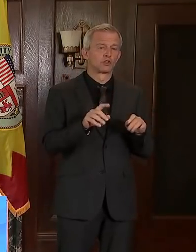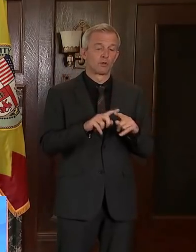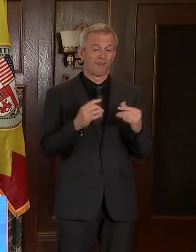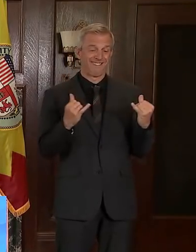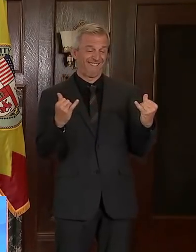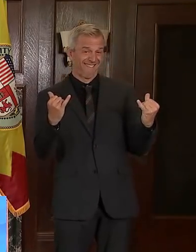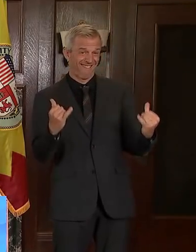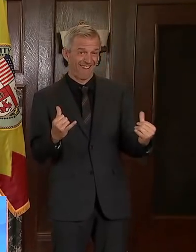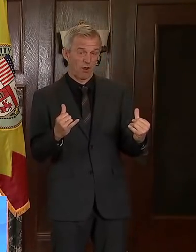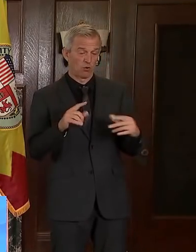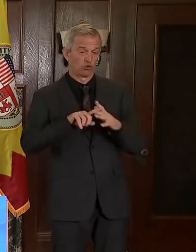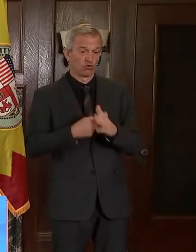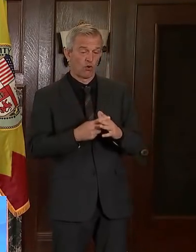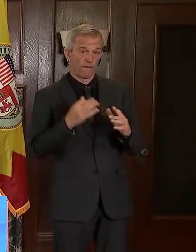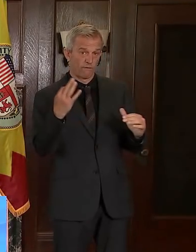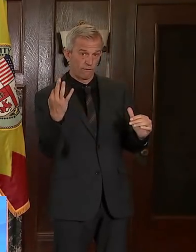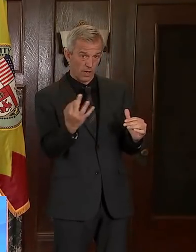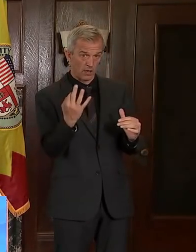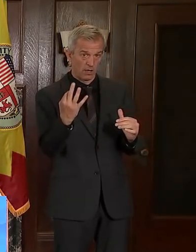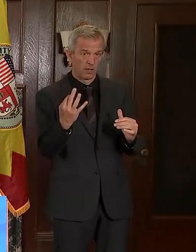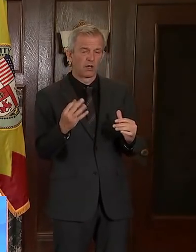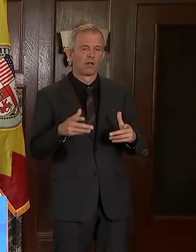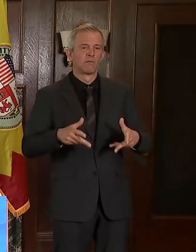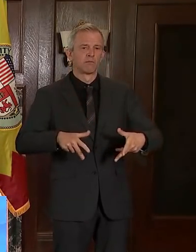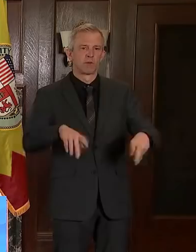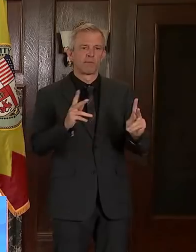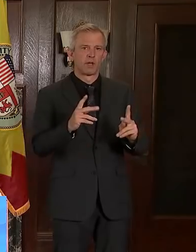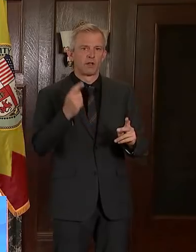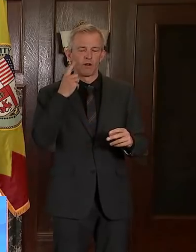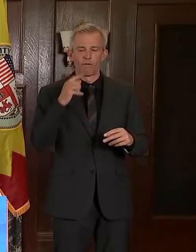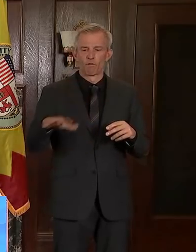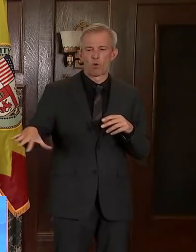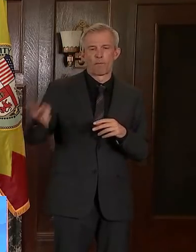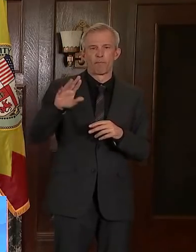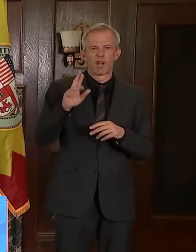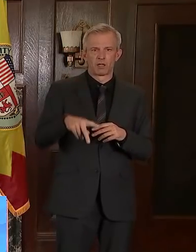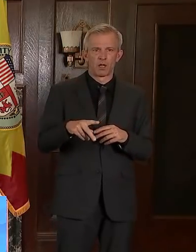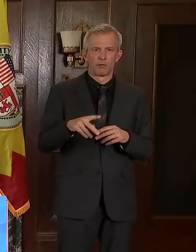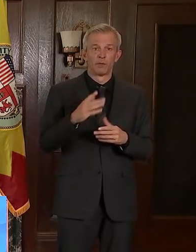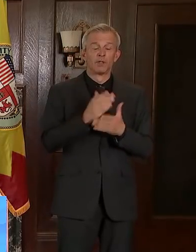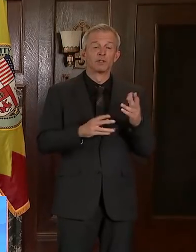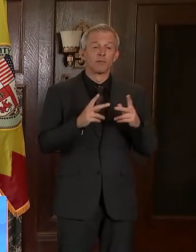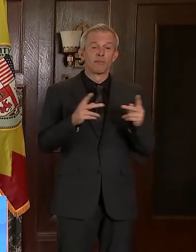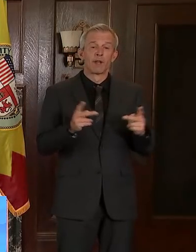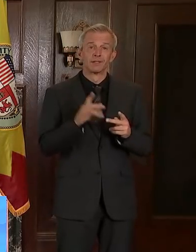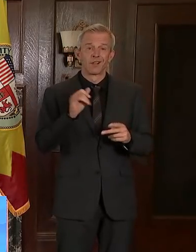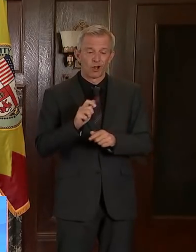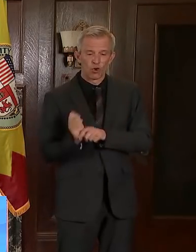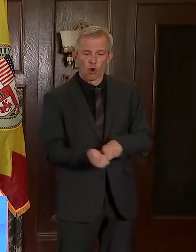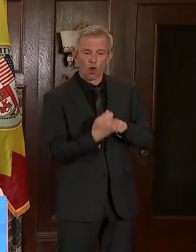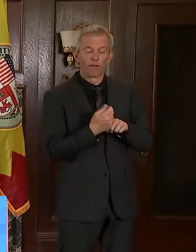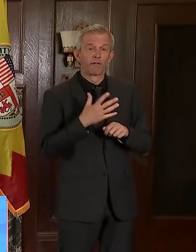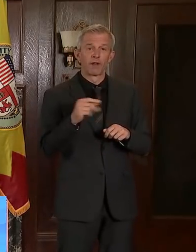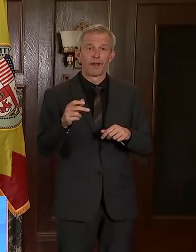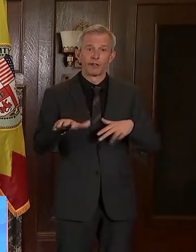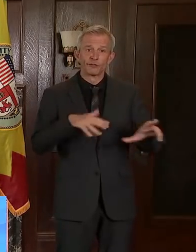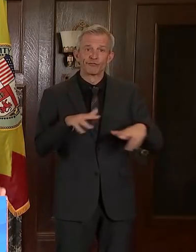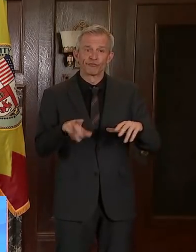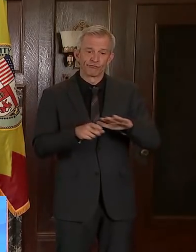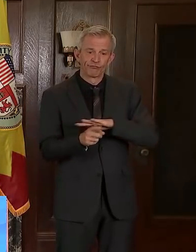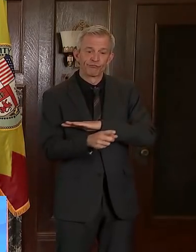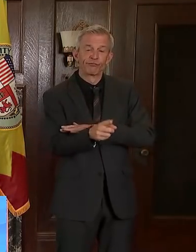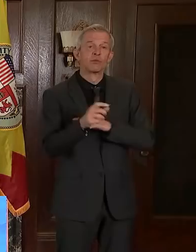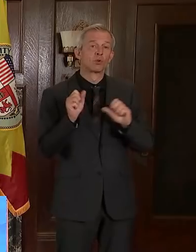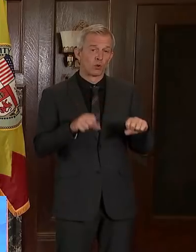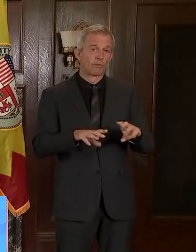for curbside pickup. And some public spaces like trails and golf courses will also open. Now that the County of